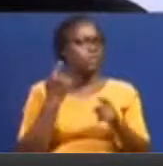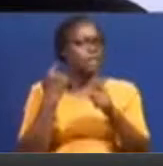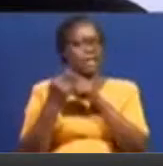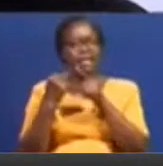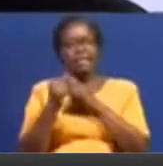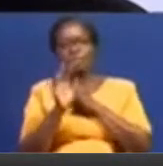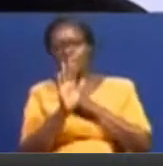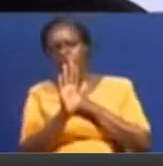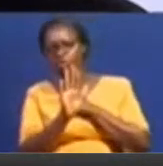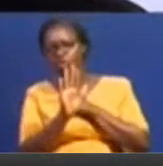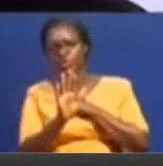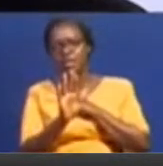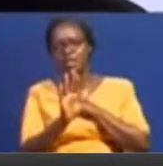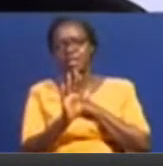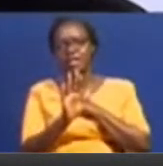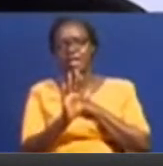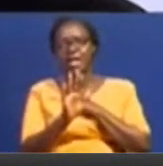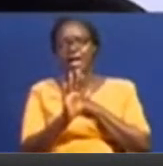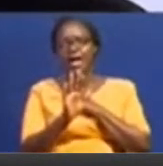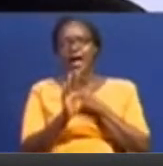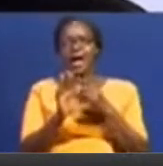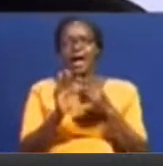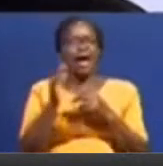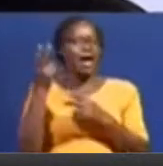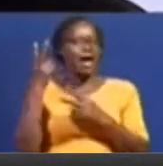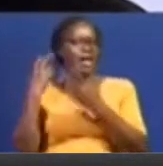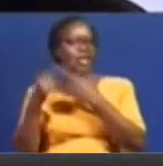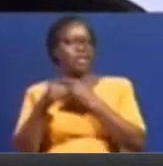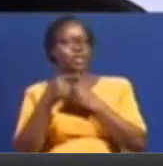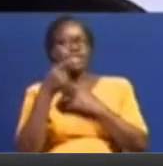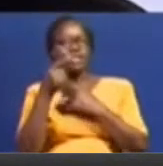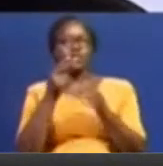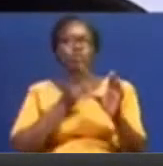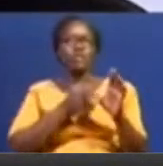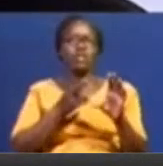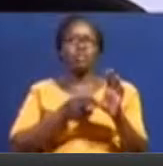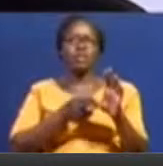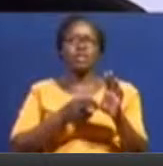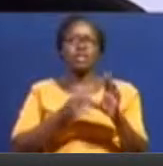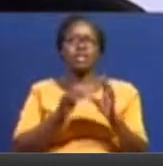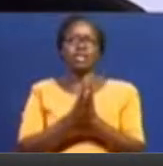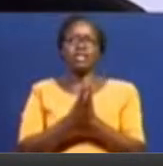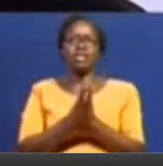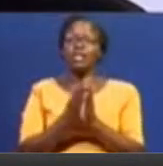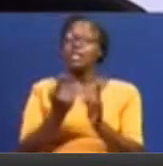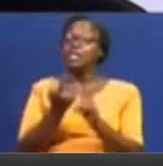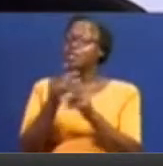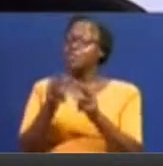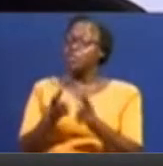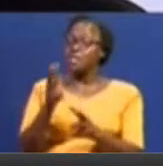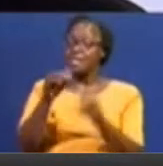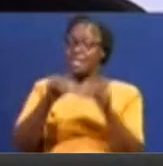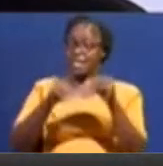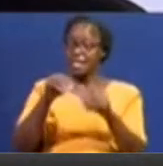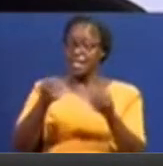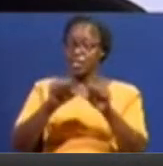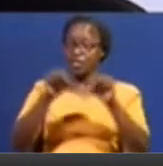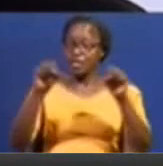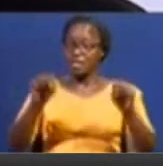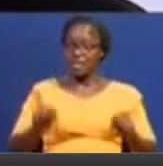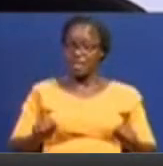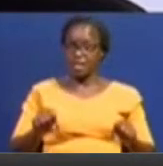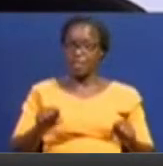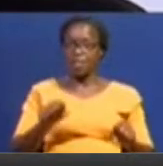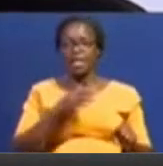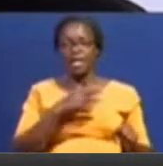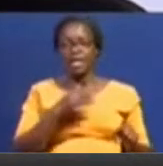experience, I am hearing you saying that you have participated in one or another in the electoral system